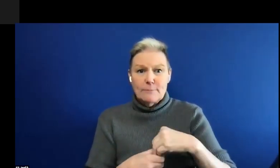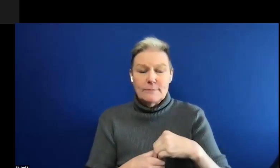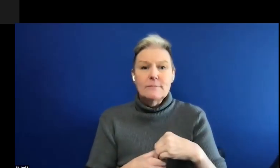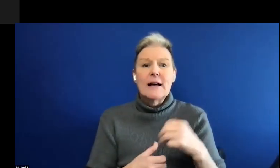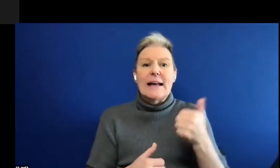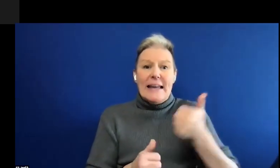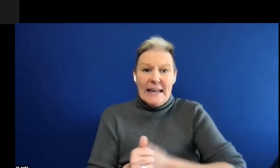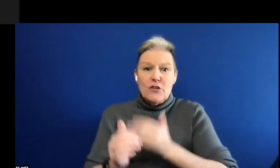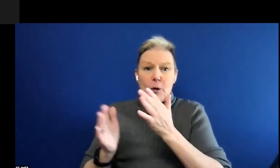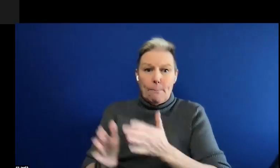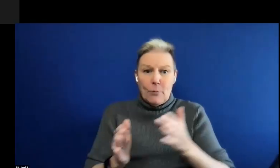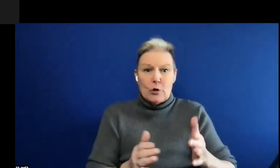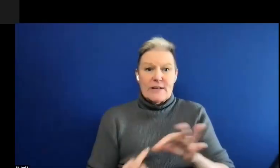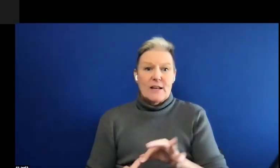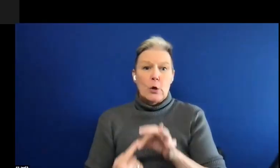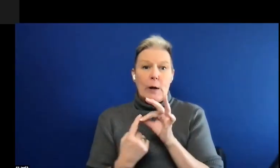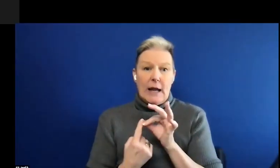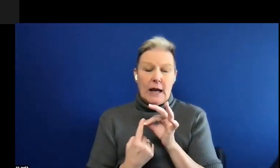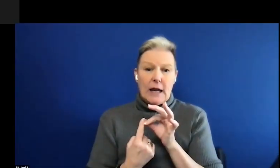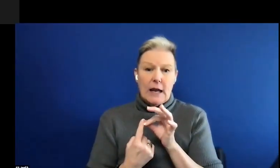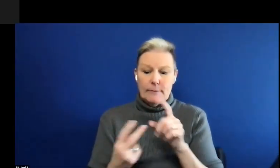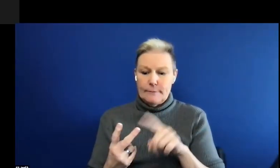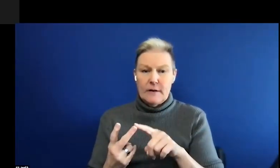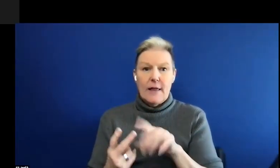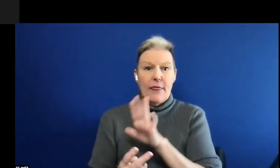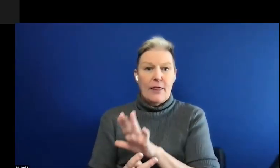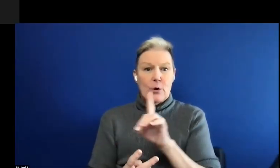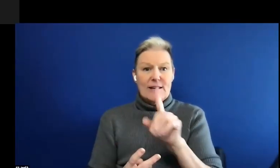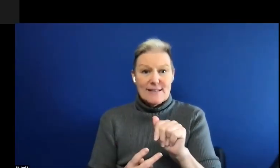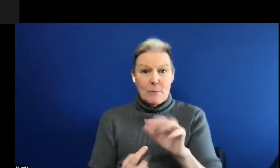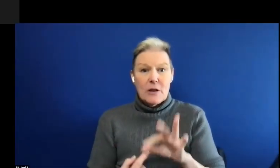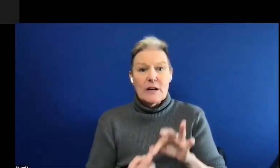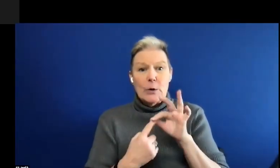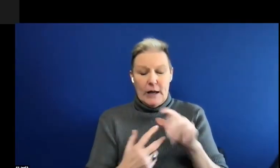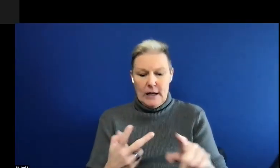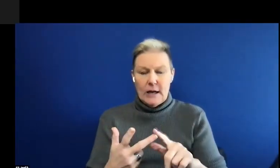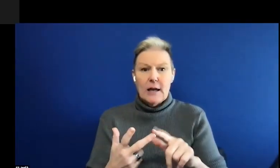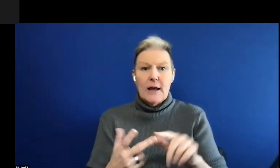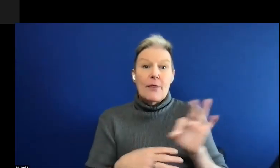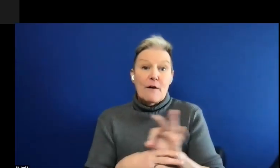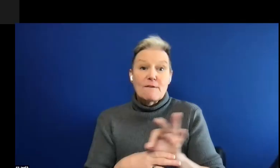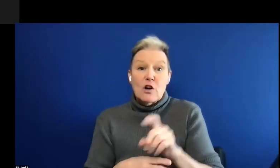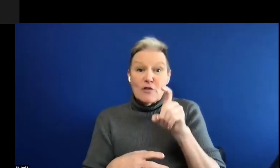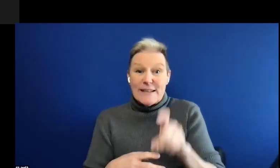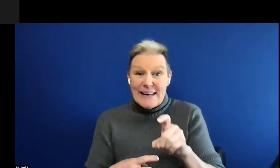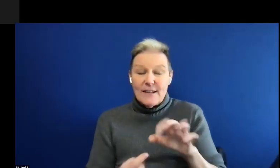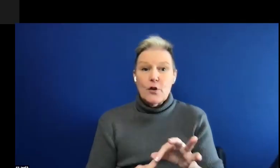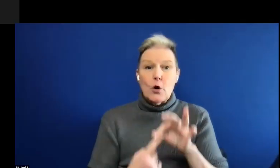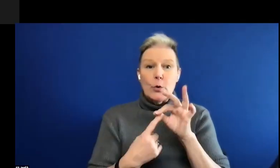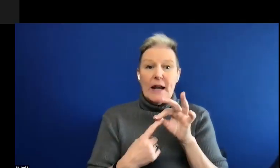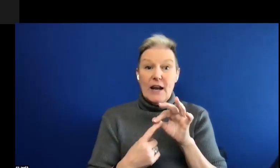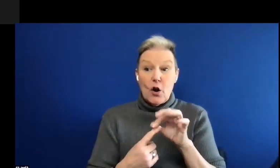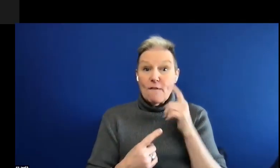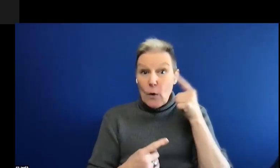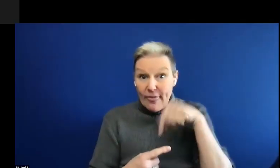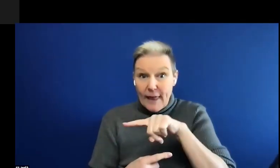each person is unique, their disability is unique, their functional needs are unique to